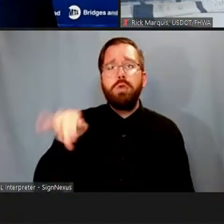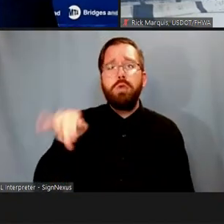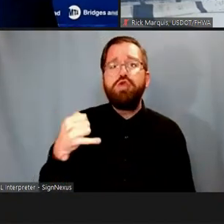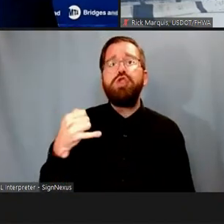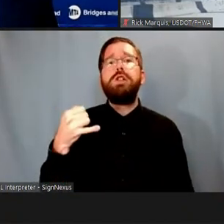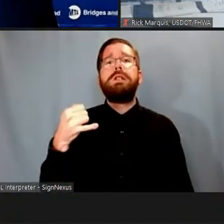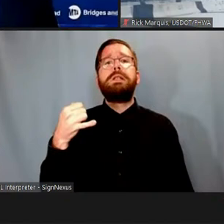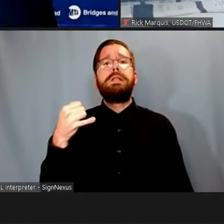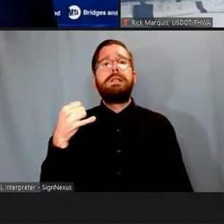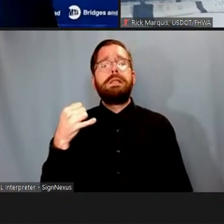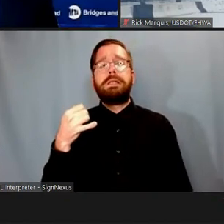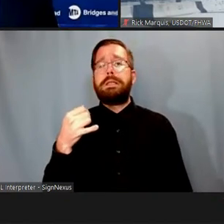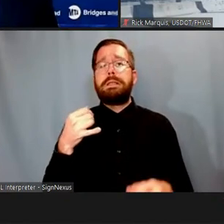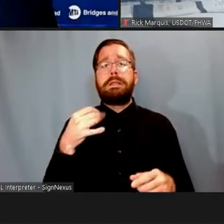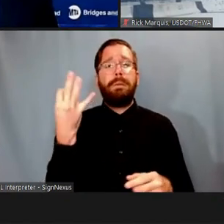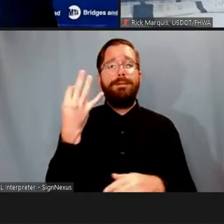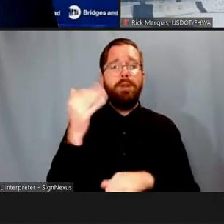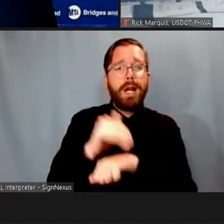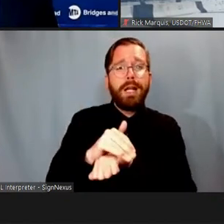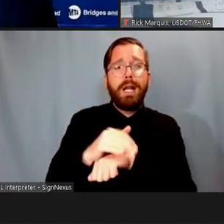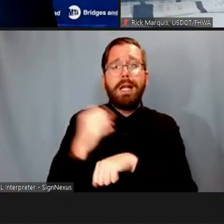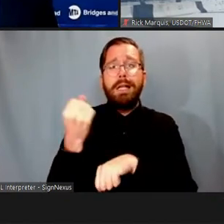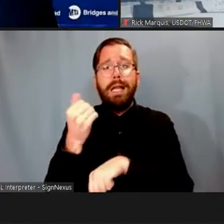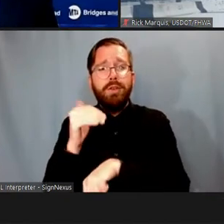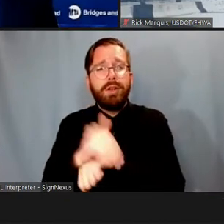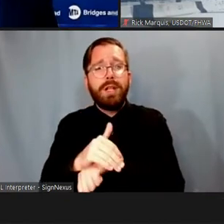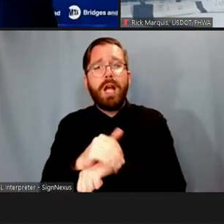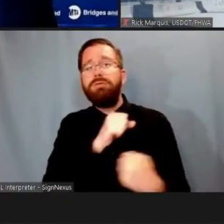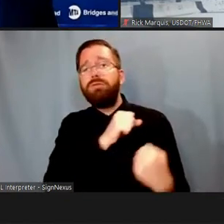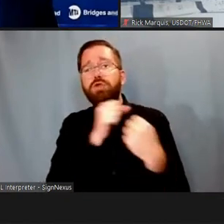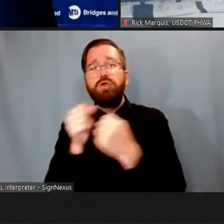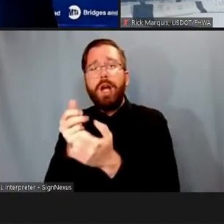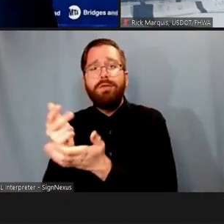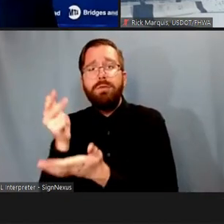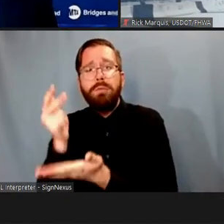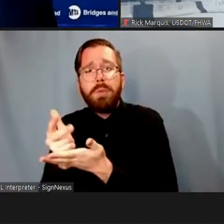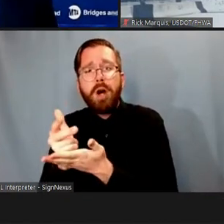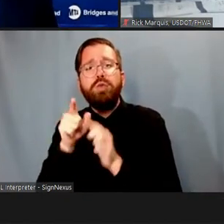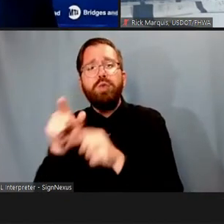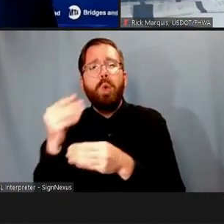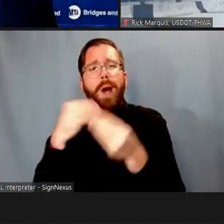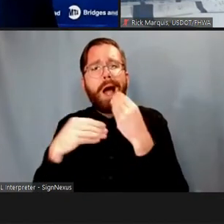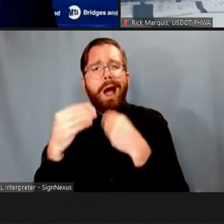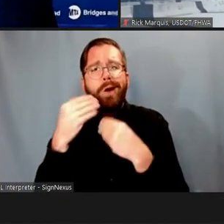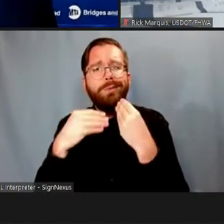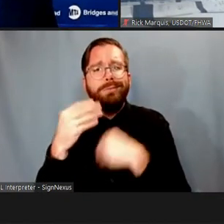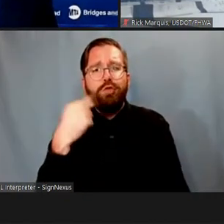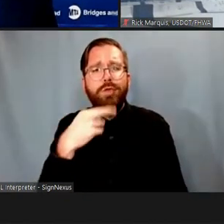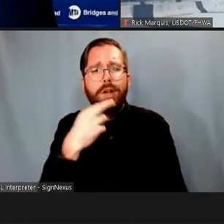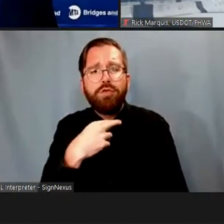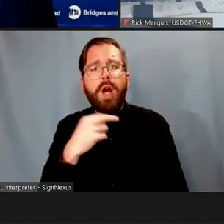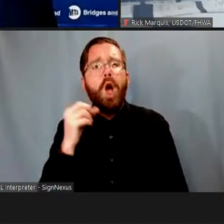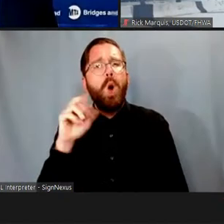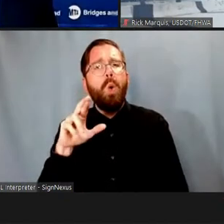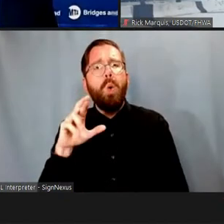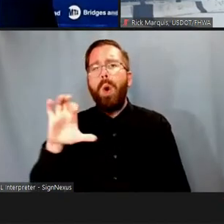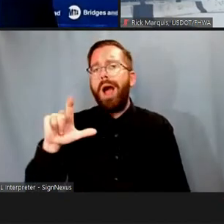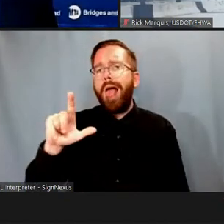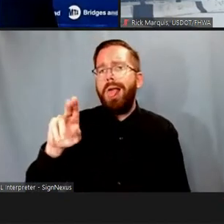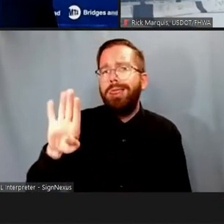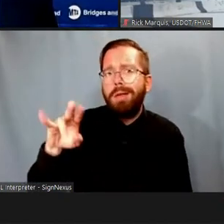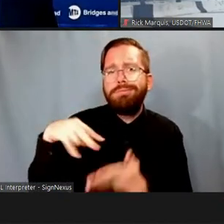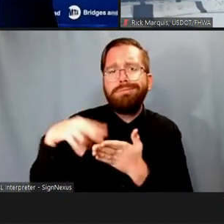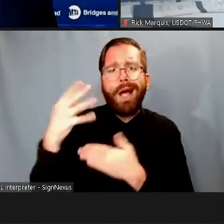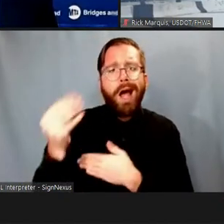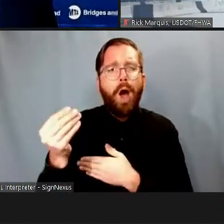friday and saturday night to go to dinner to go to clubs i do not have a place to park in my own neighborhood i've